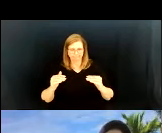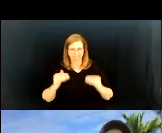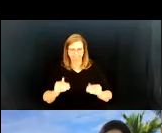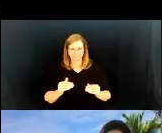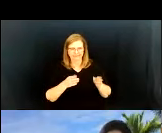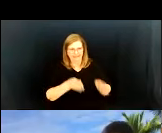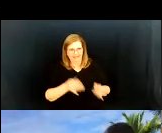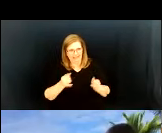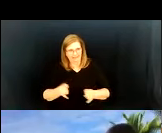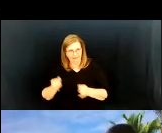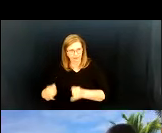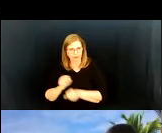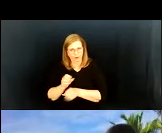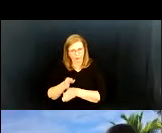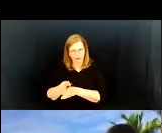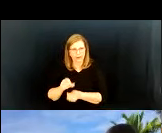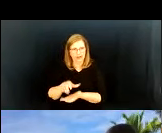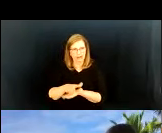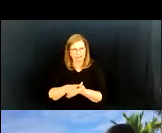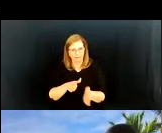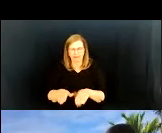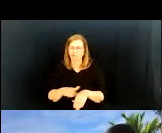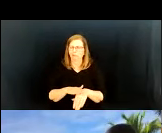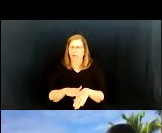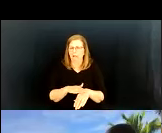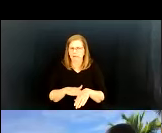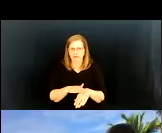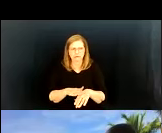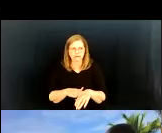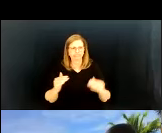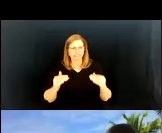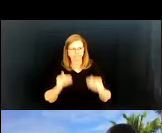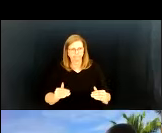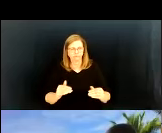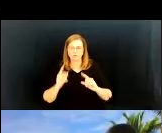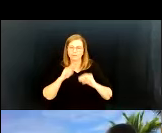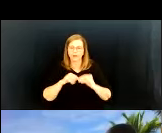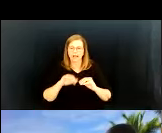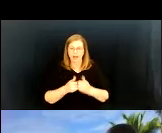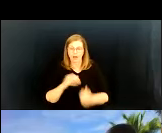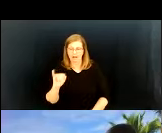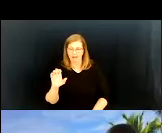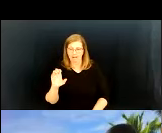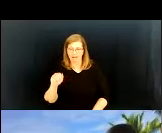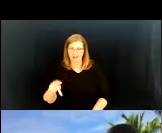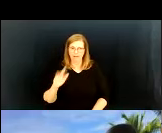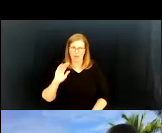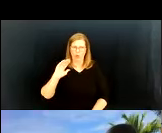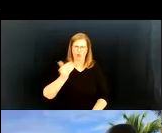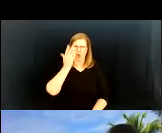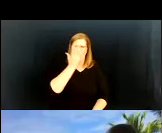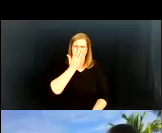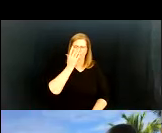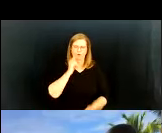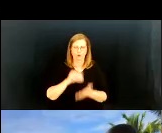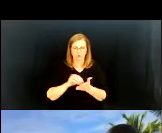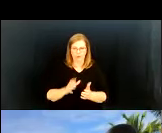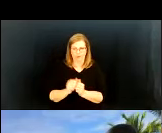academic planning. We'll just talk about the basics. And then we'll talk about how ICAP looks for students with disabilities. And